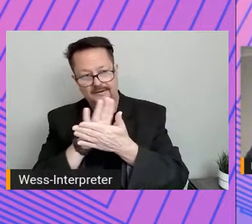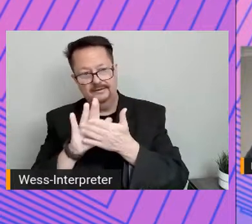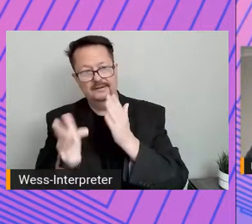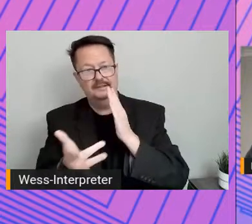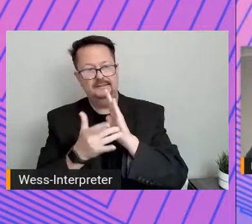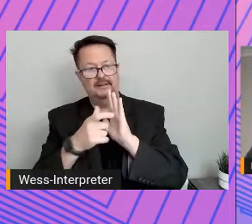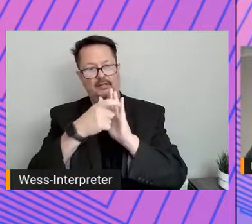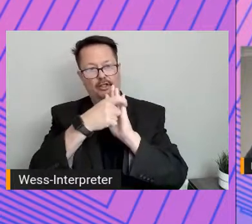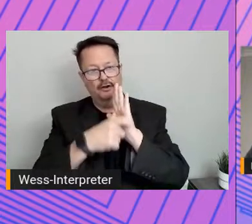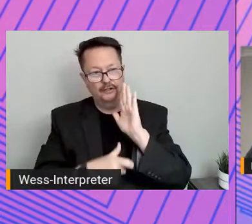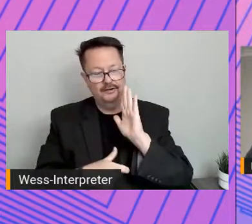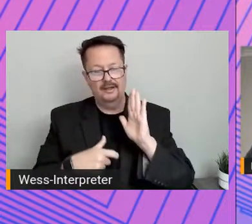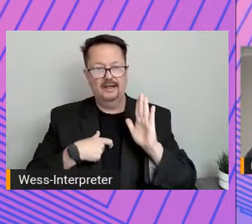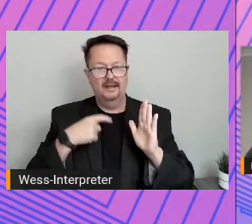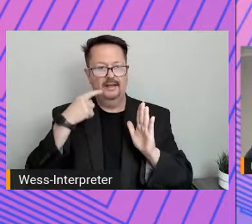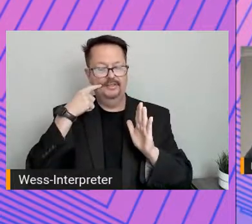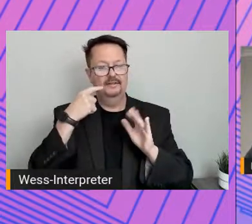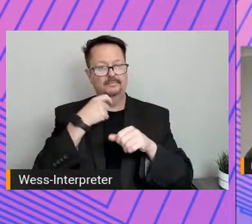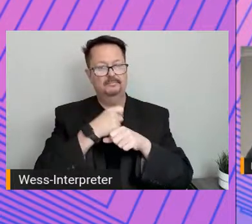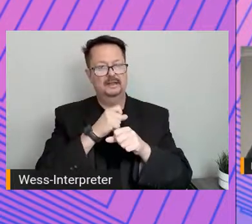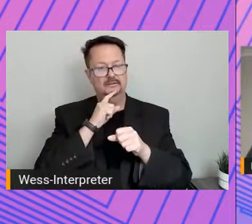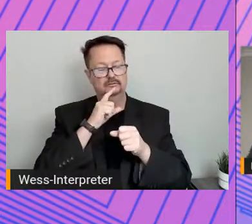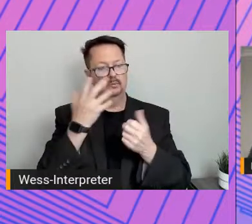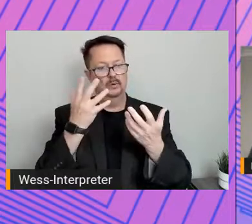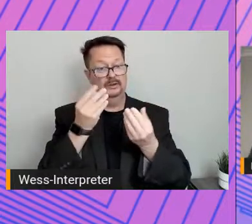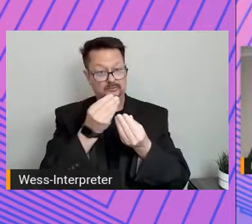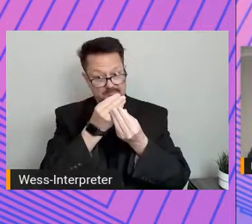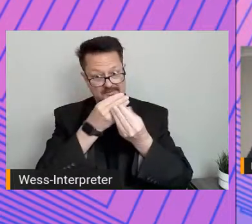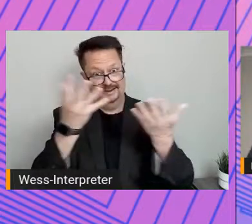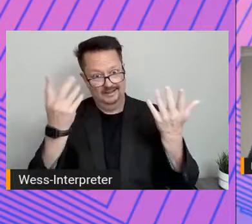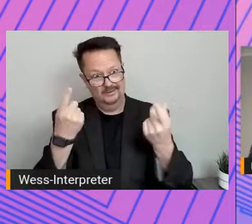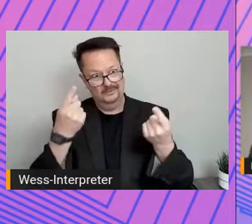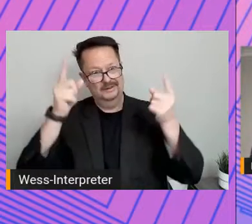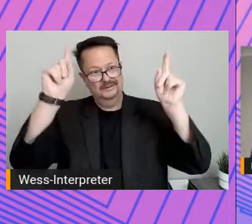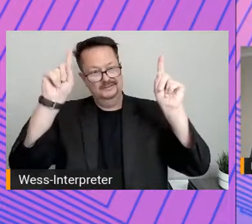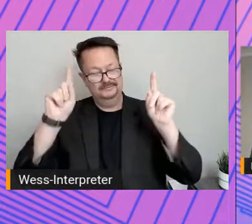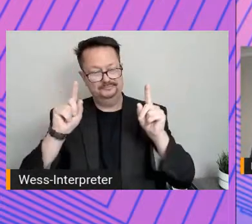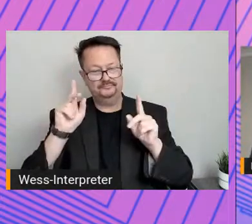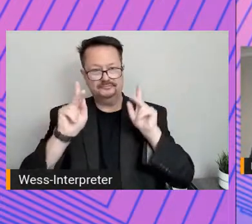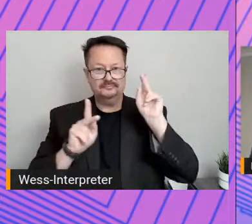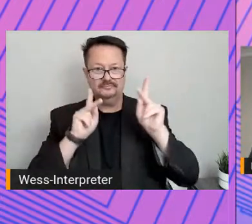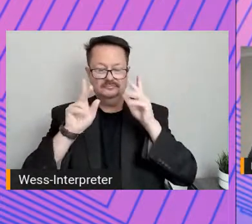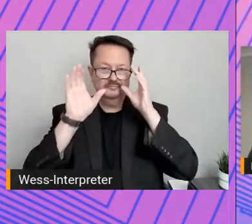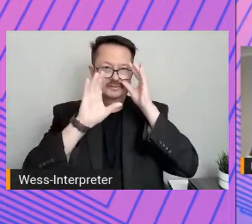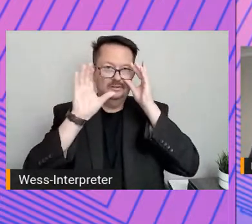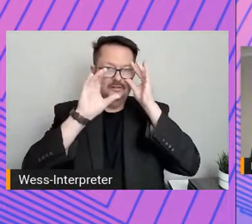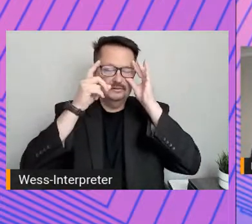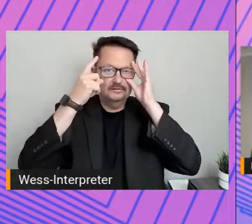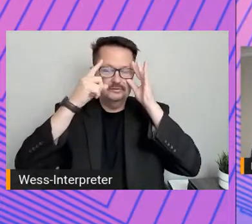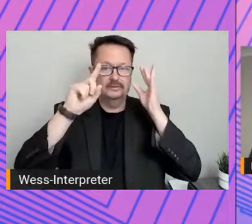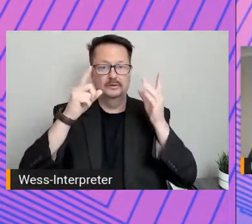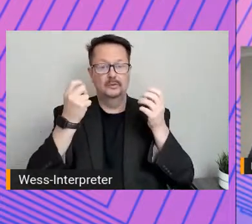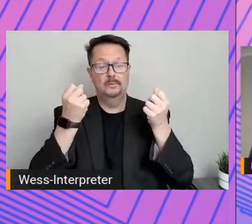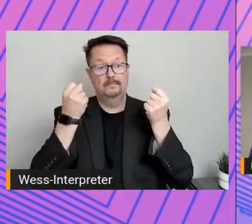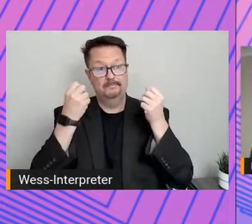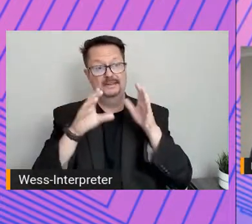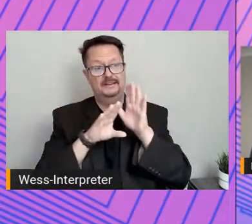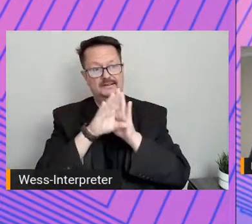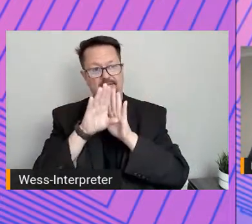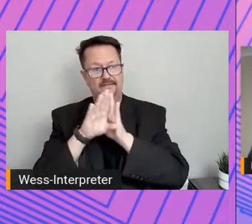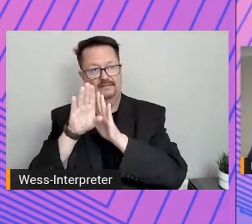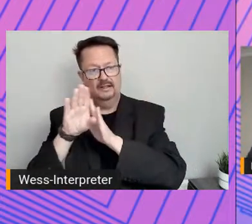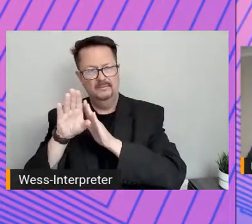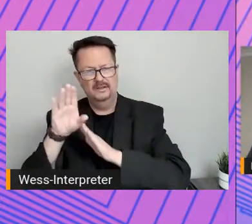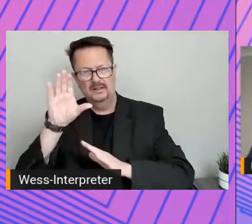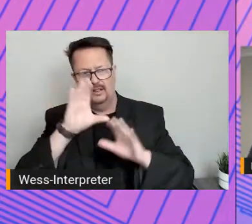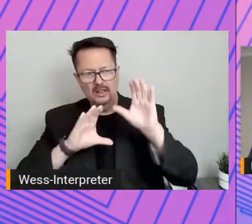think just making sure that the stuff you put out actually works. That's what people are looking for. A lot of developers are searching for